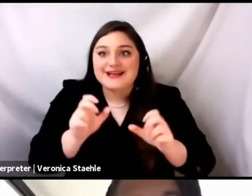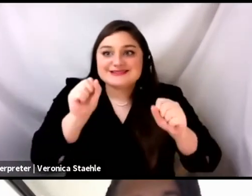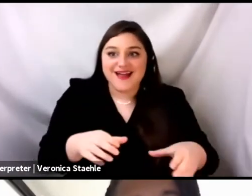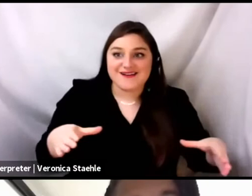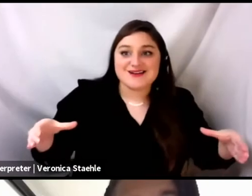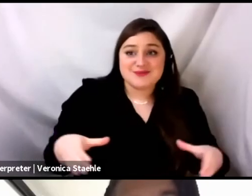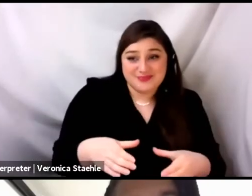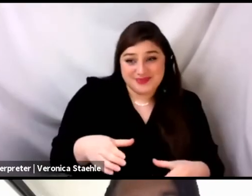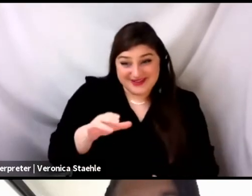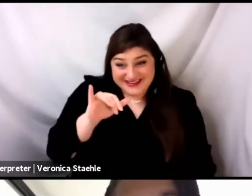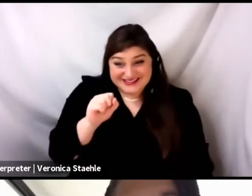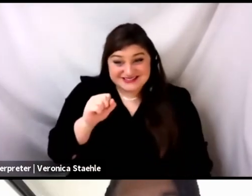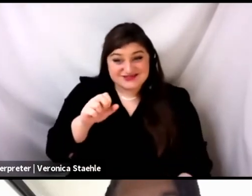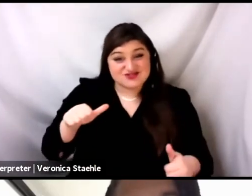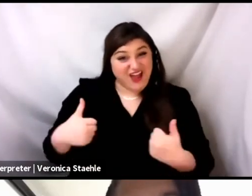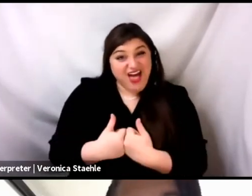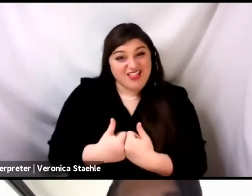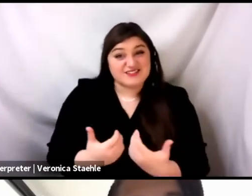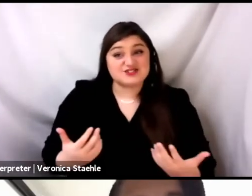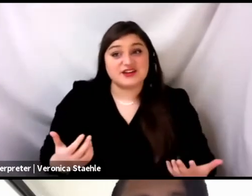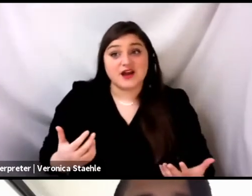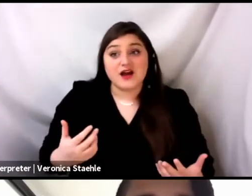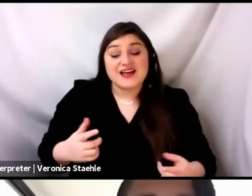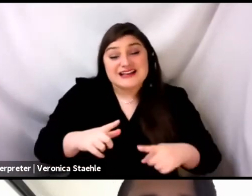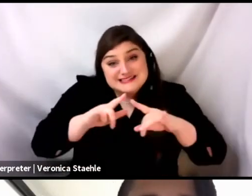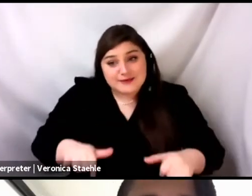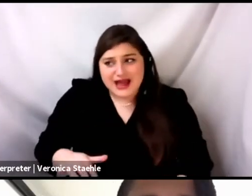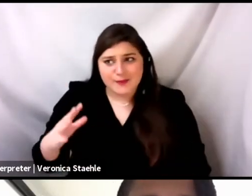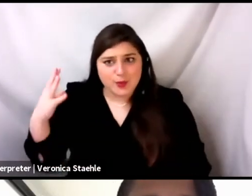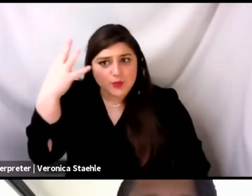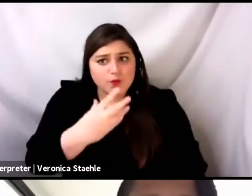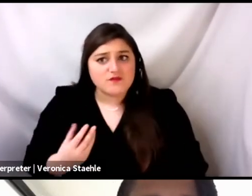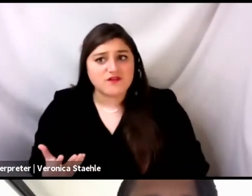this is like where I want to be able to create a space of celebrating the sex workers'